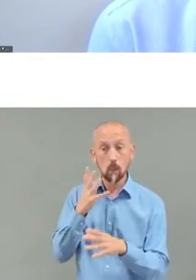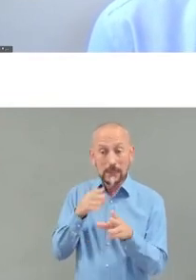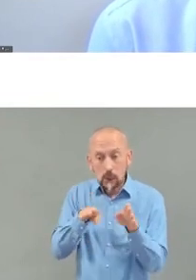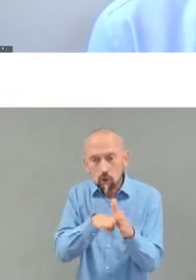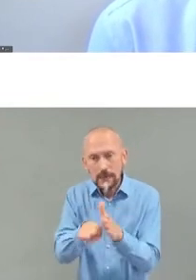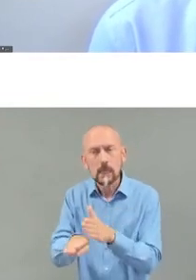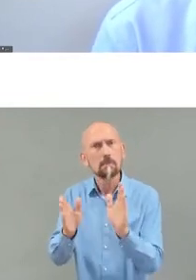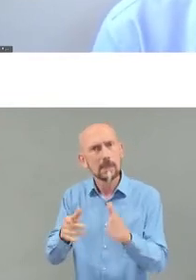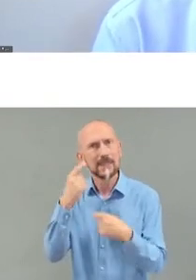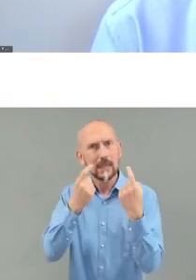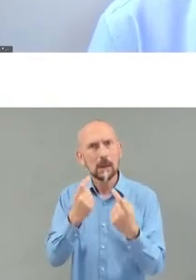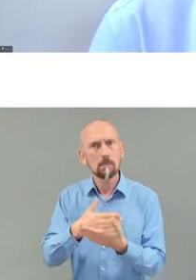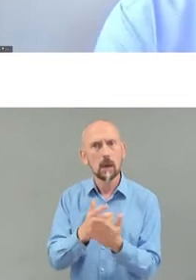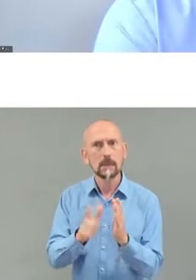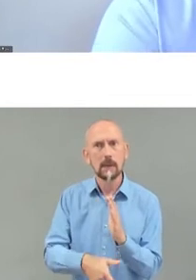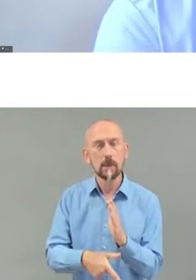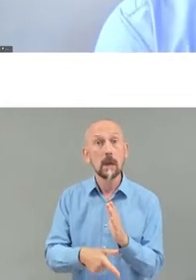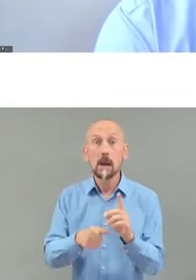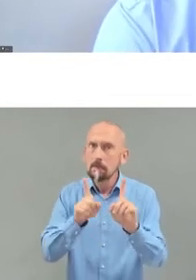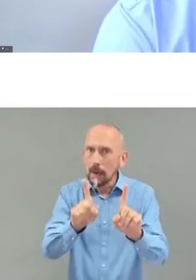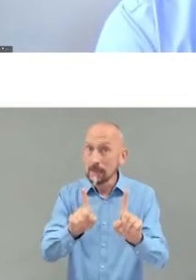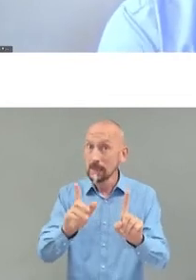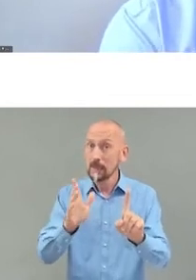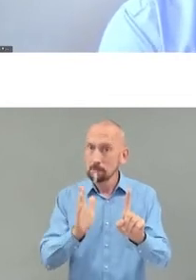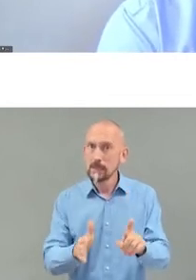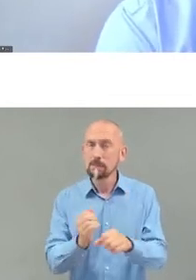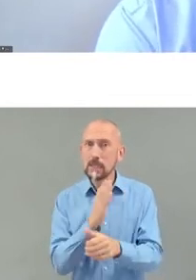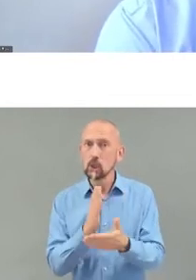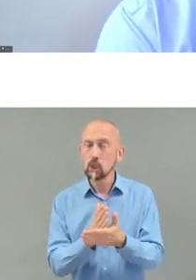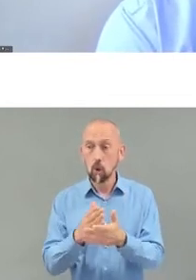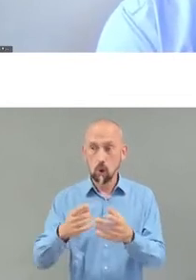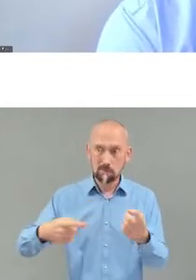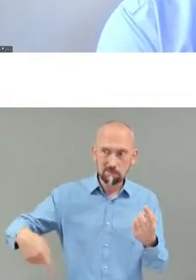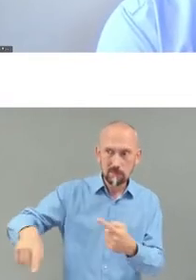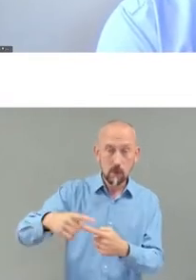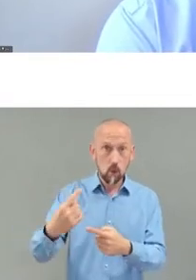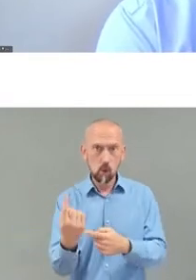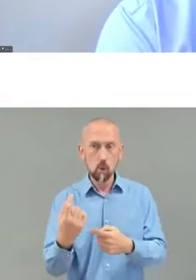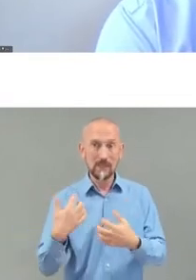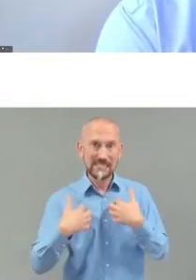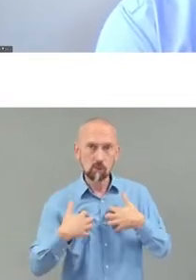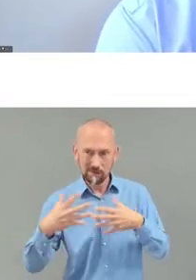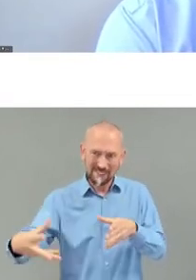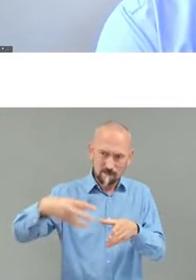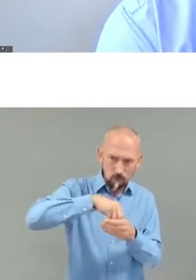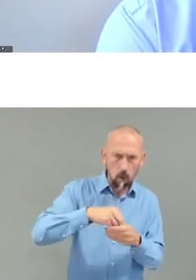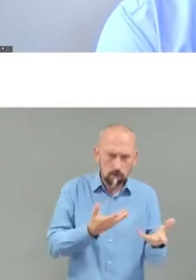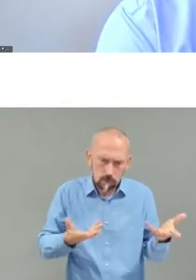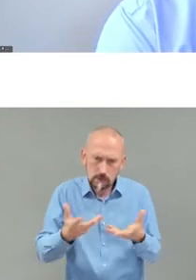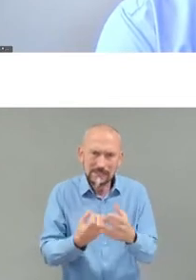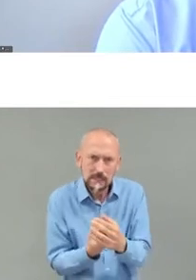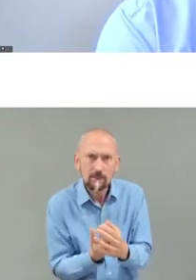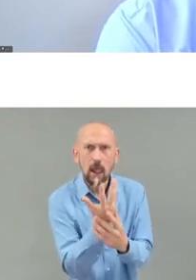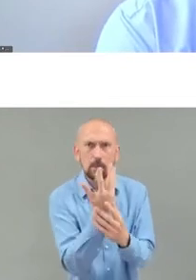that there's lots of stakeholders involved in part-time route training, so it will take time to implement. But I think those are fantastic points, and thank you,